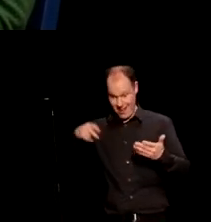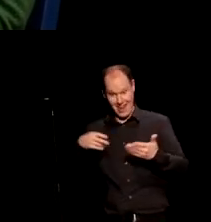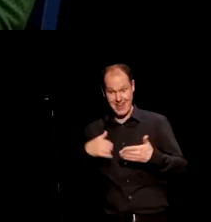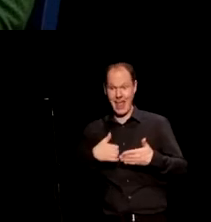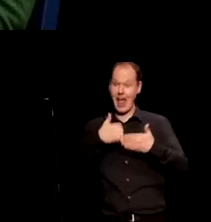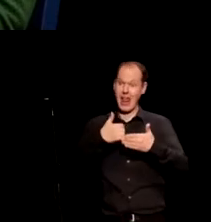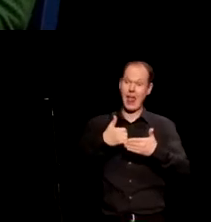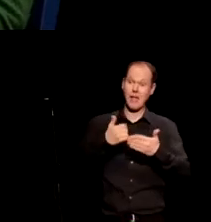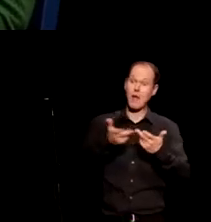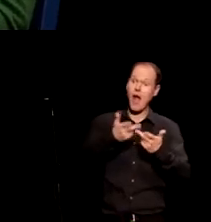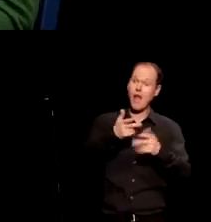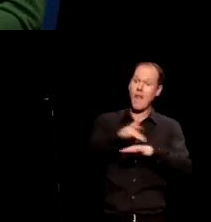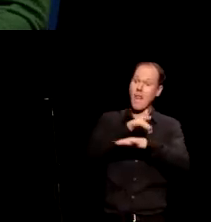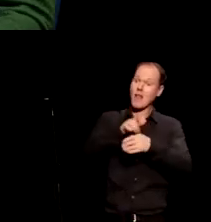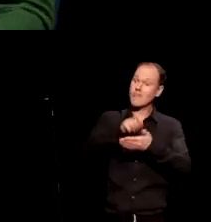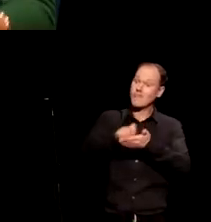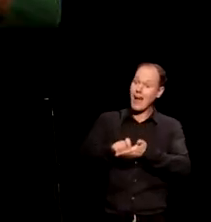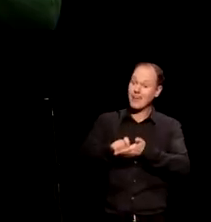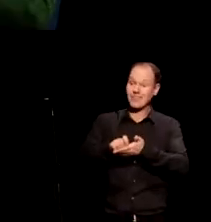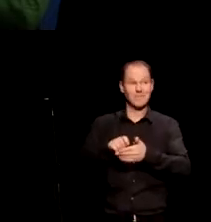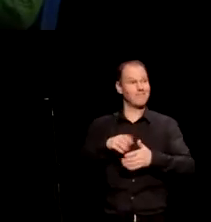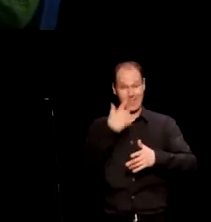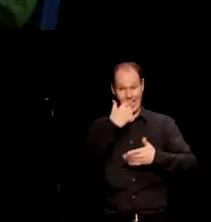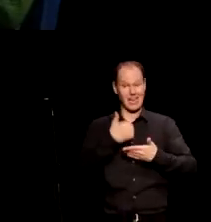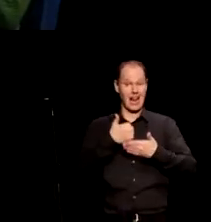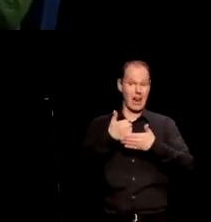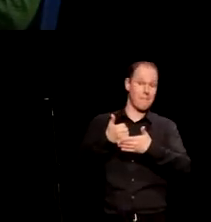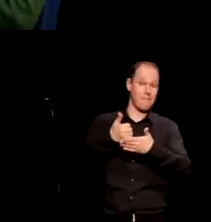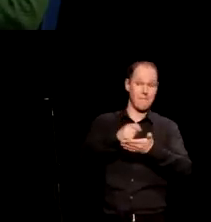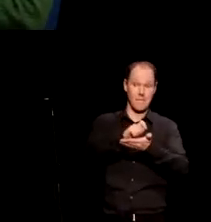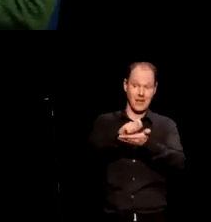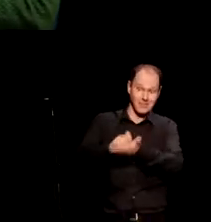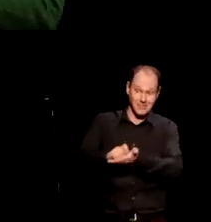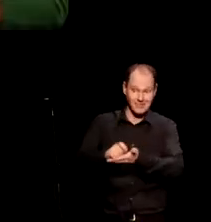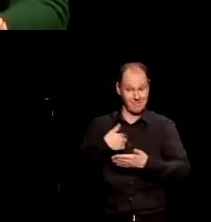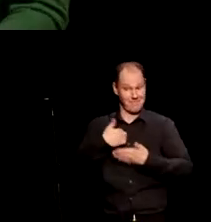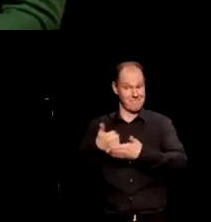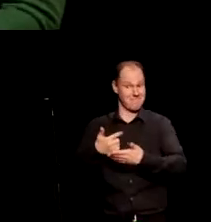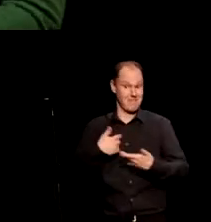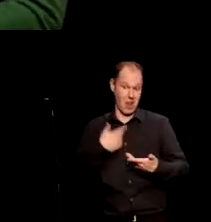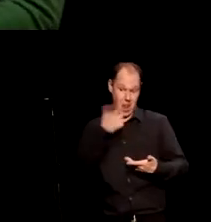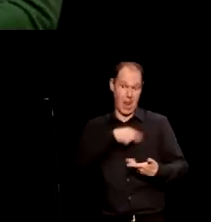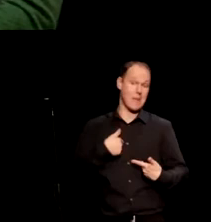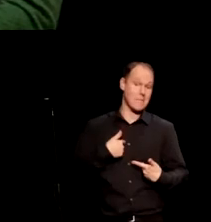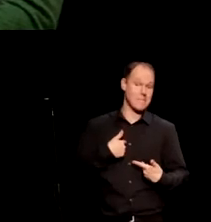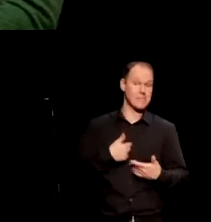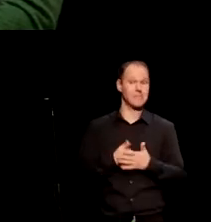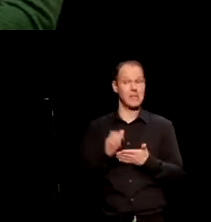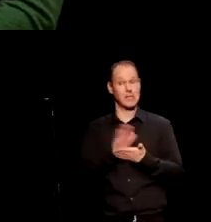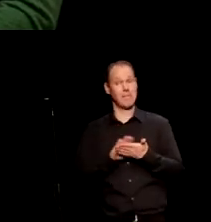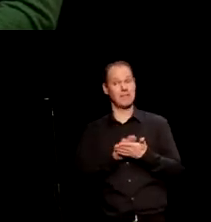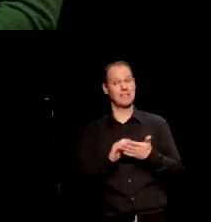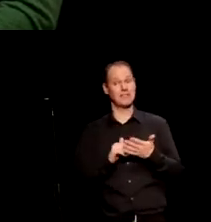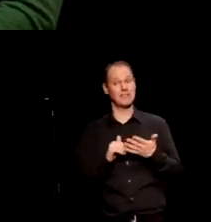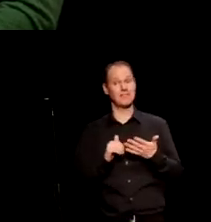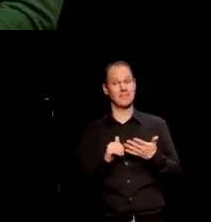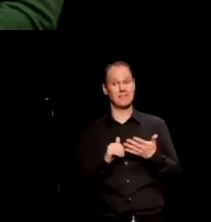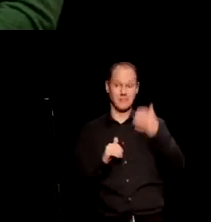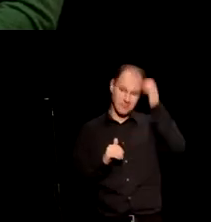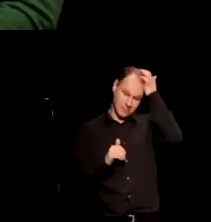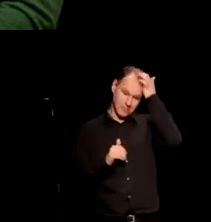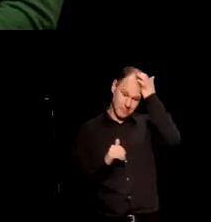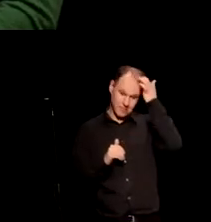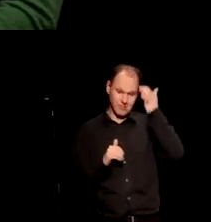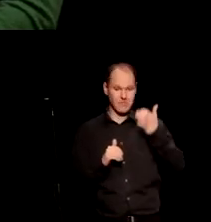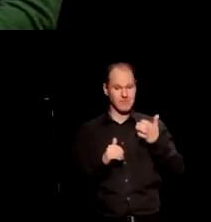writers read it, you know, read it from prize. And I've read for Yale as well. And so I've had the great opportunity